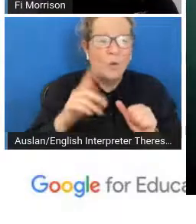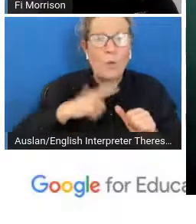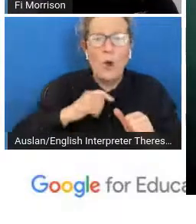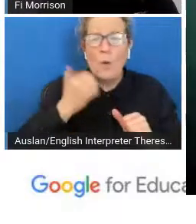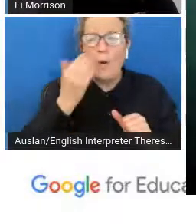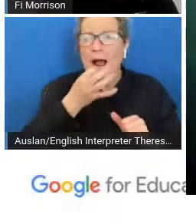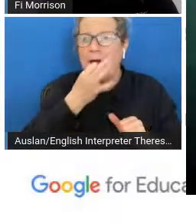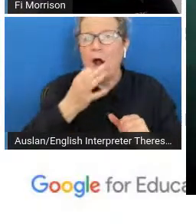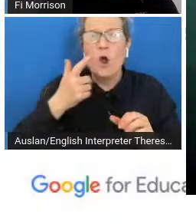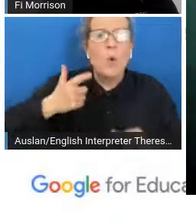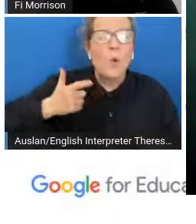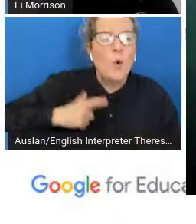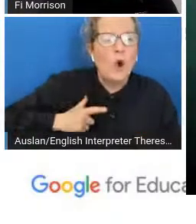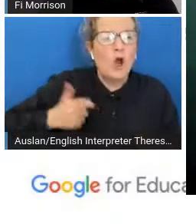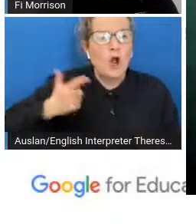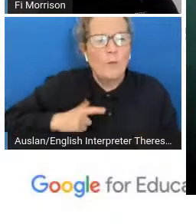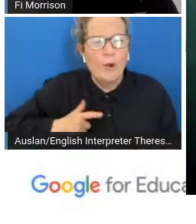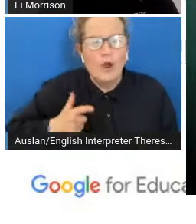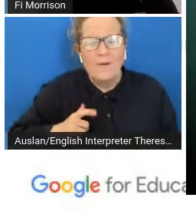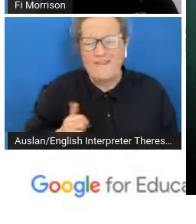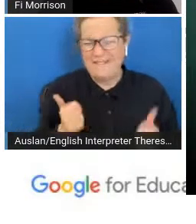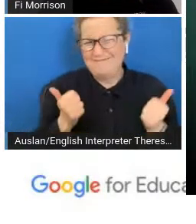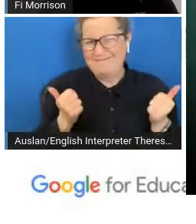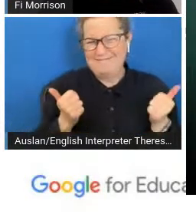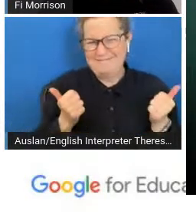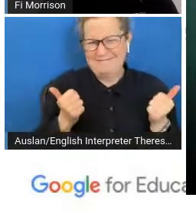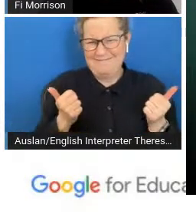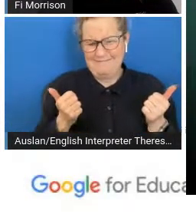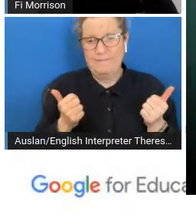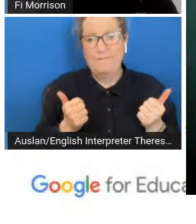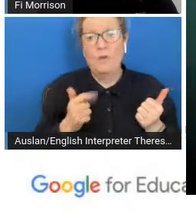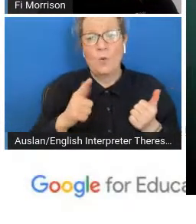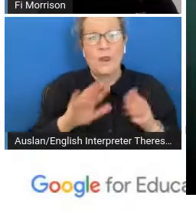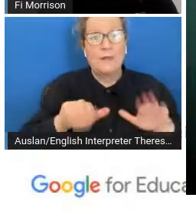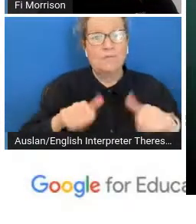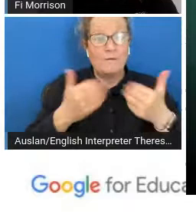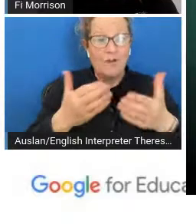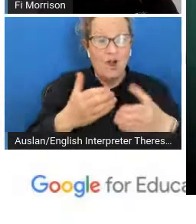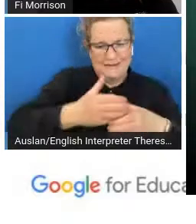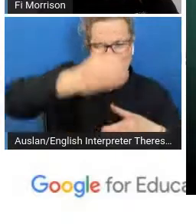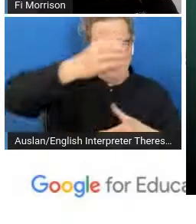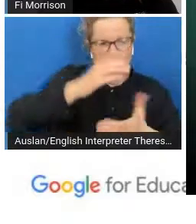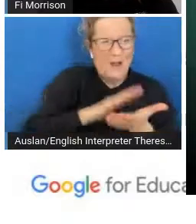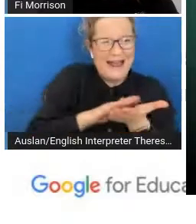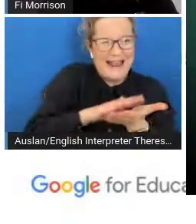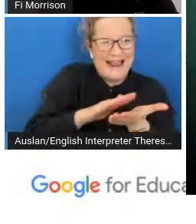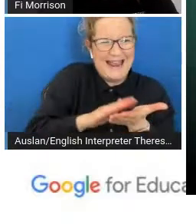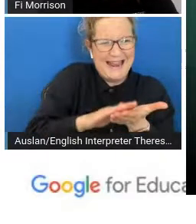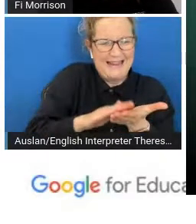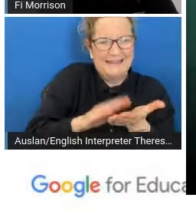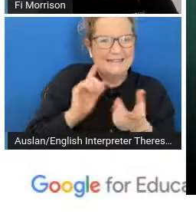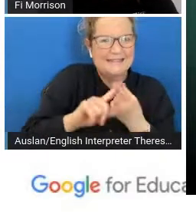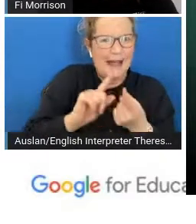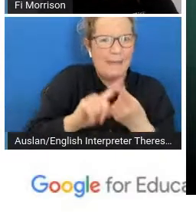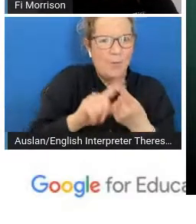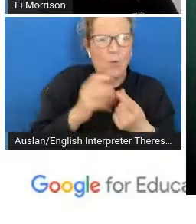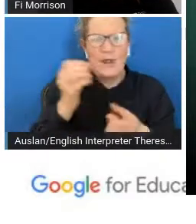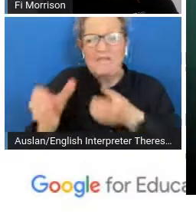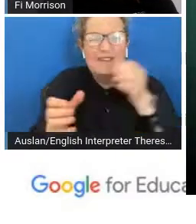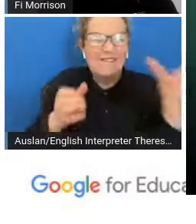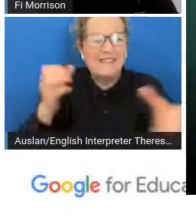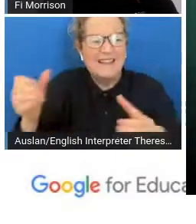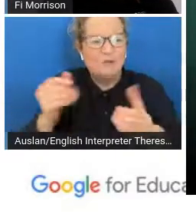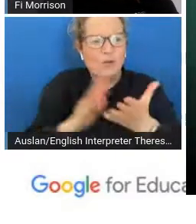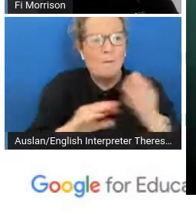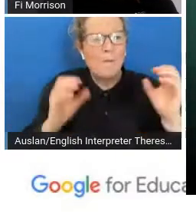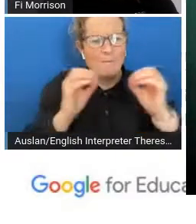One of the things we do as well, we supply clean, sustainable drink bottles to mob in community as well. We haven't done this for a while because